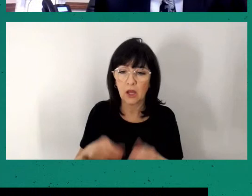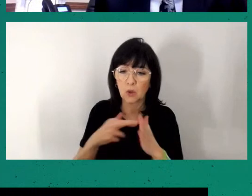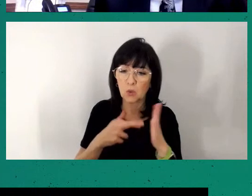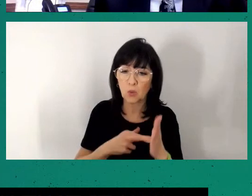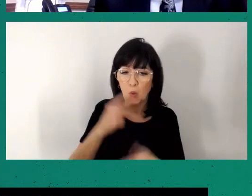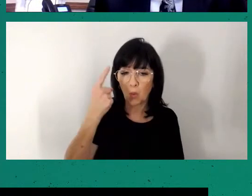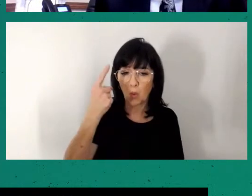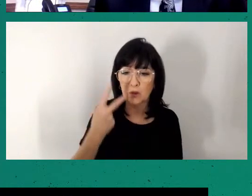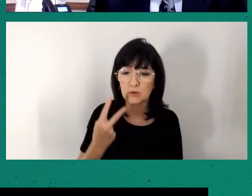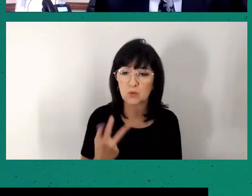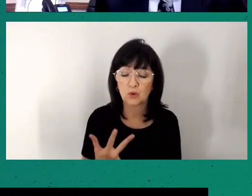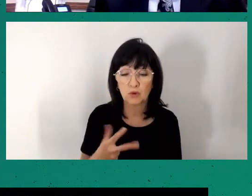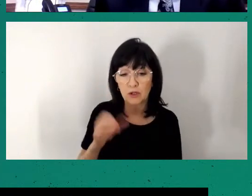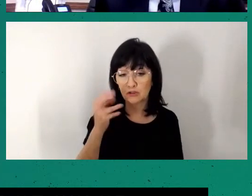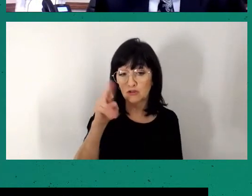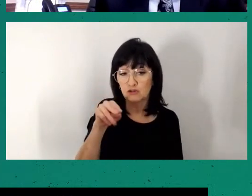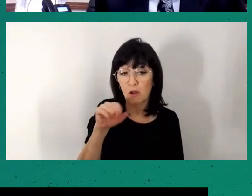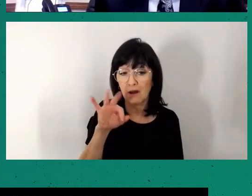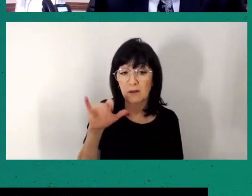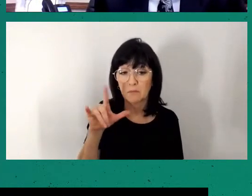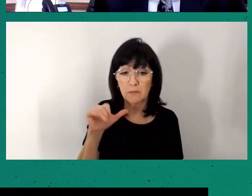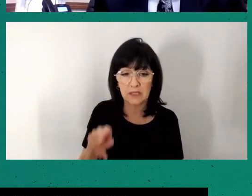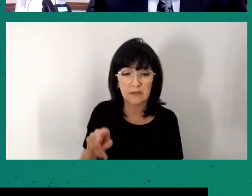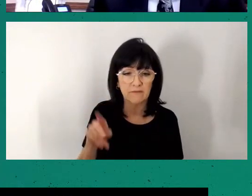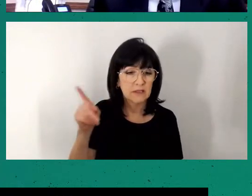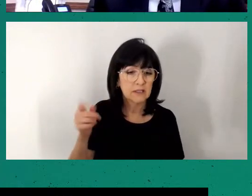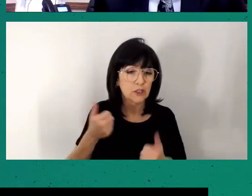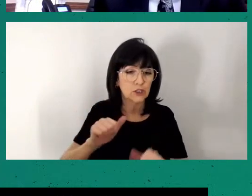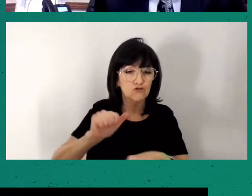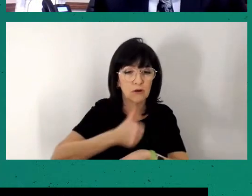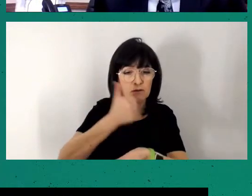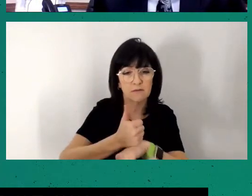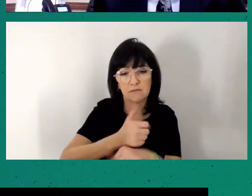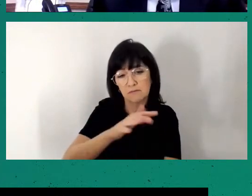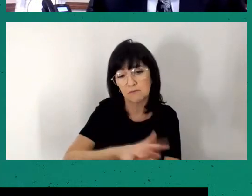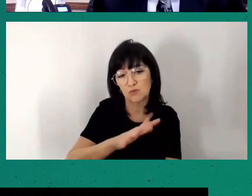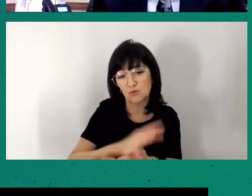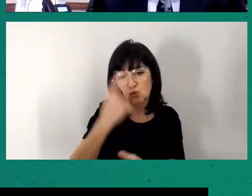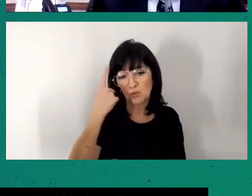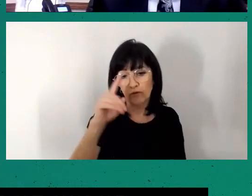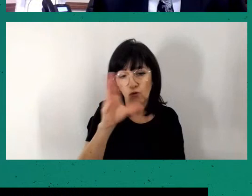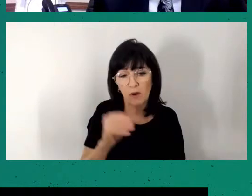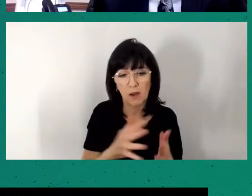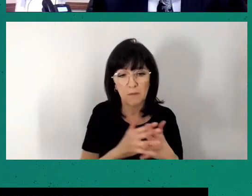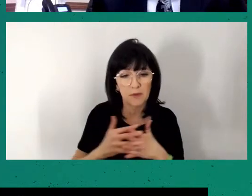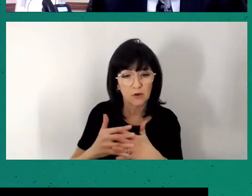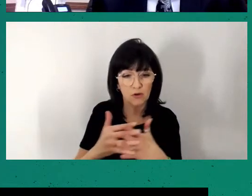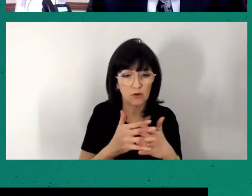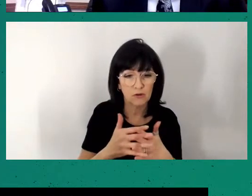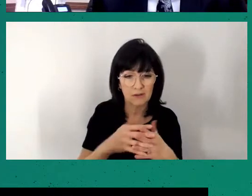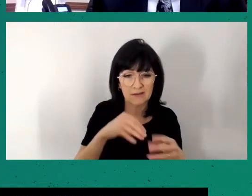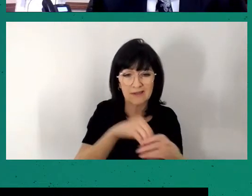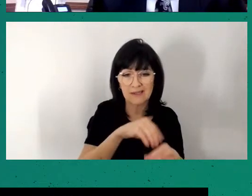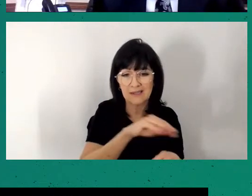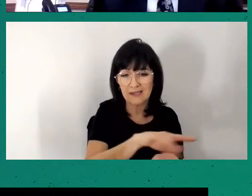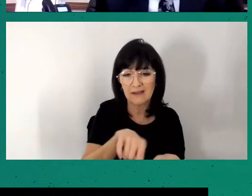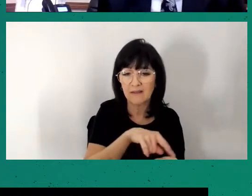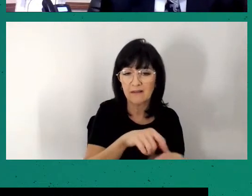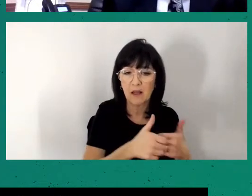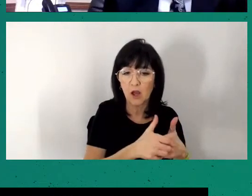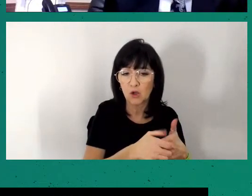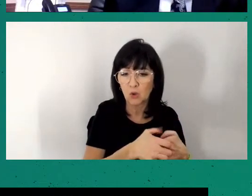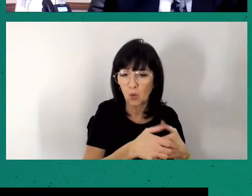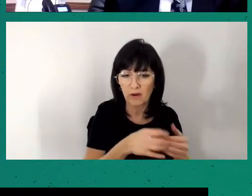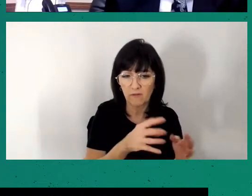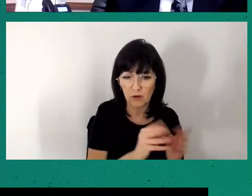also played an important role in establishing a school for African Americans in the Quaker Motherkill meeting. Mifflin